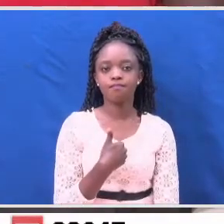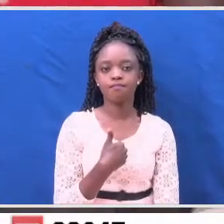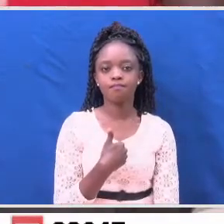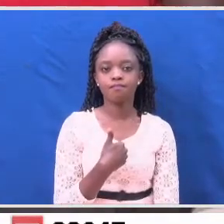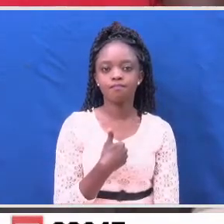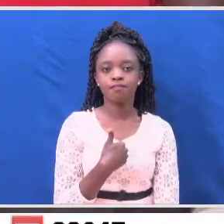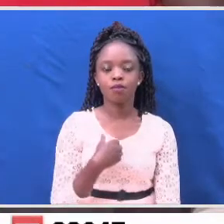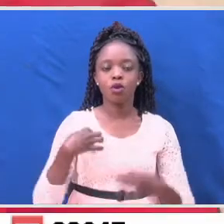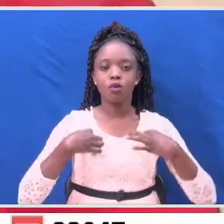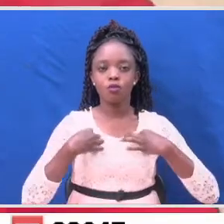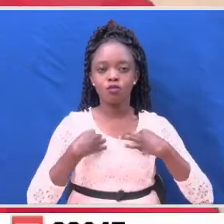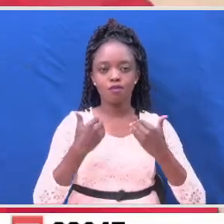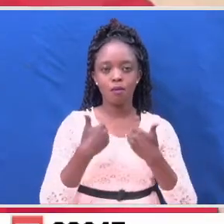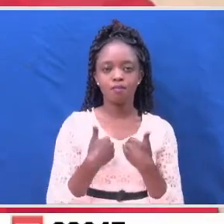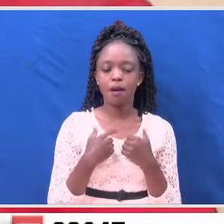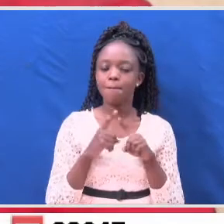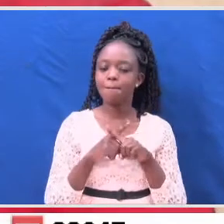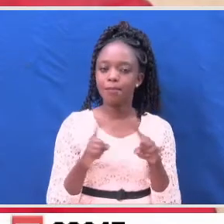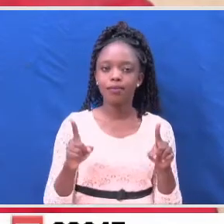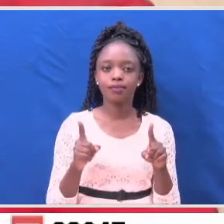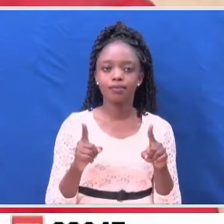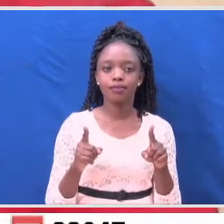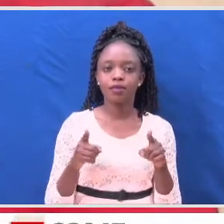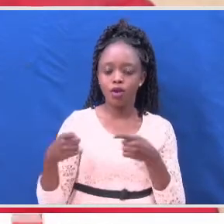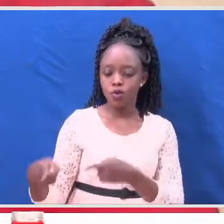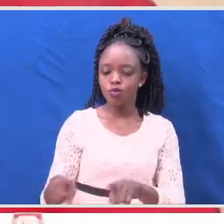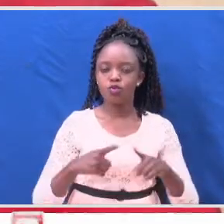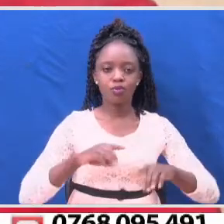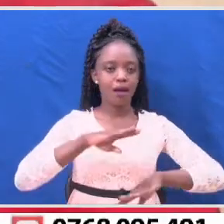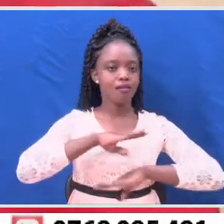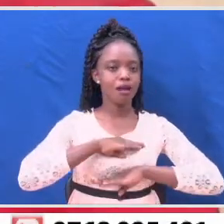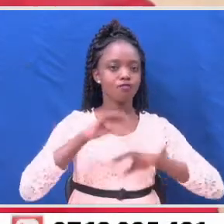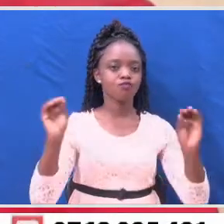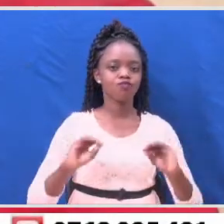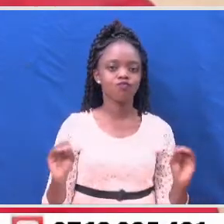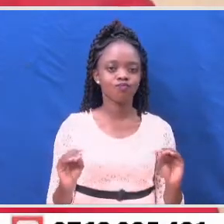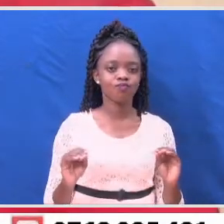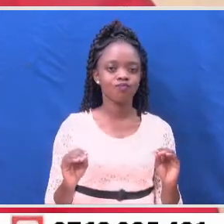na uniform, lakini long yango intoshei vizuri, na